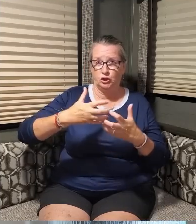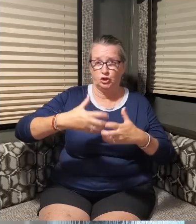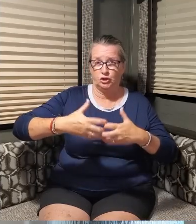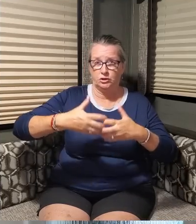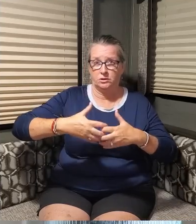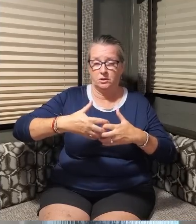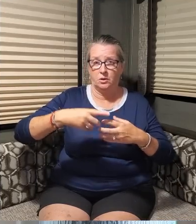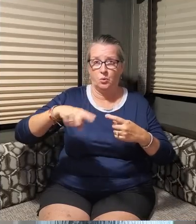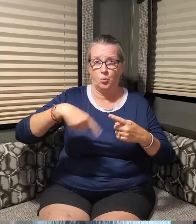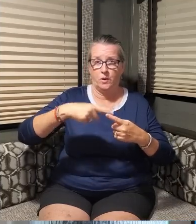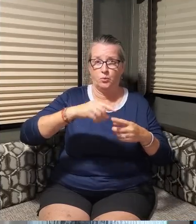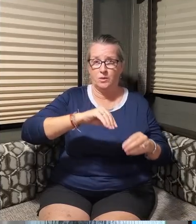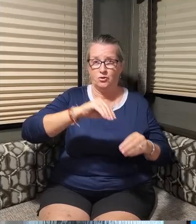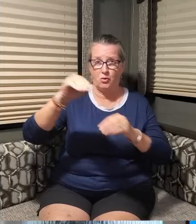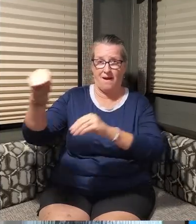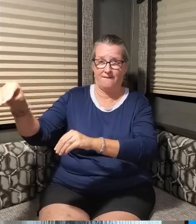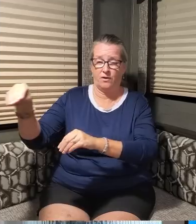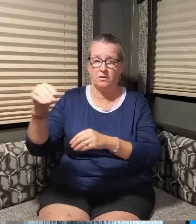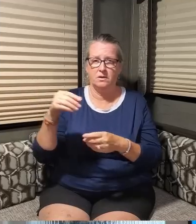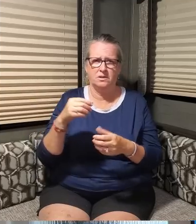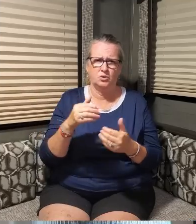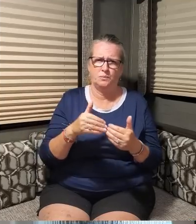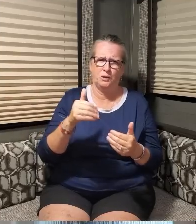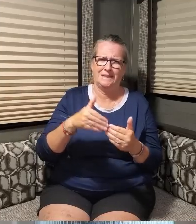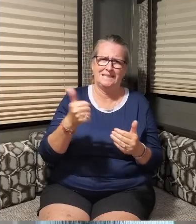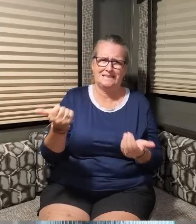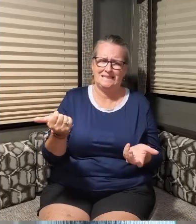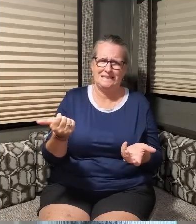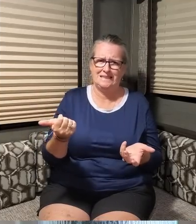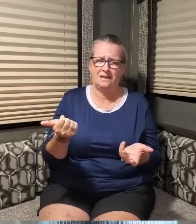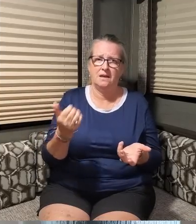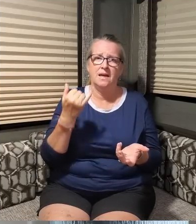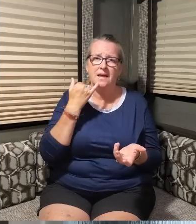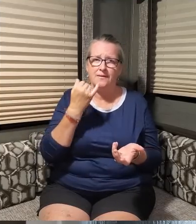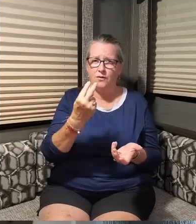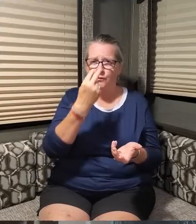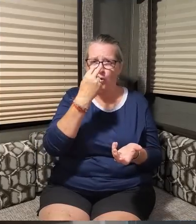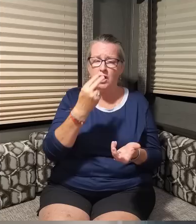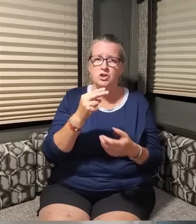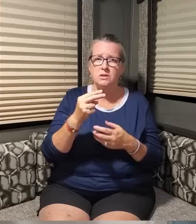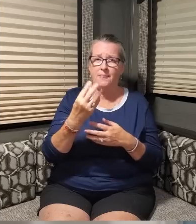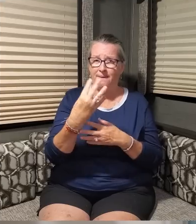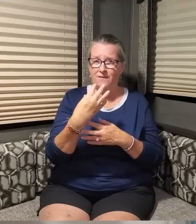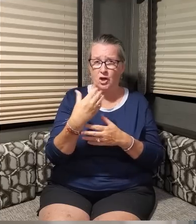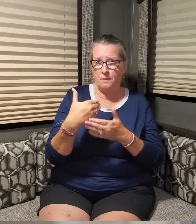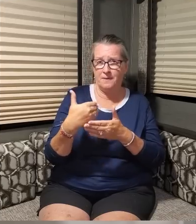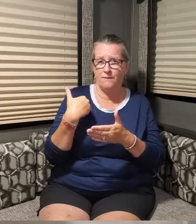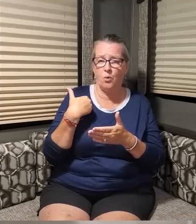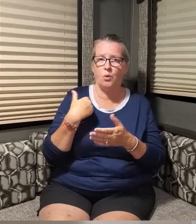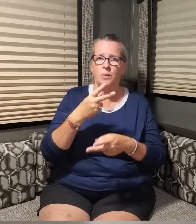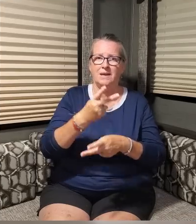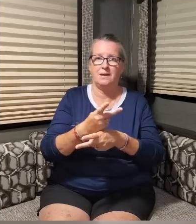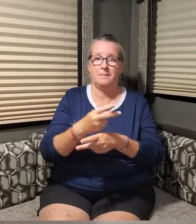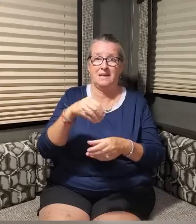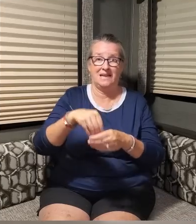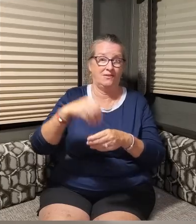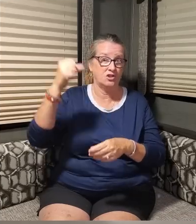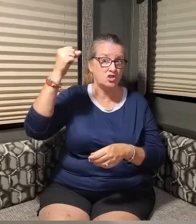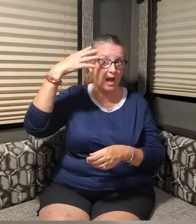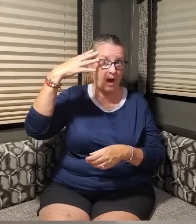washer when we travel. That makes this super easy. If you've ever watched our video, we keep this in the